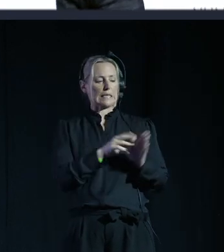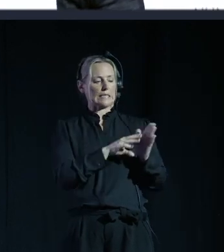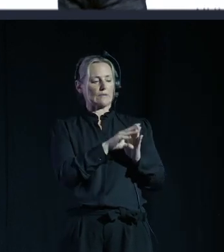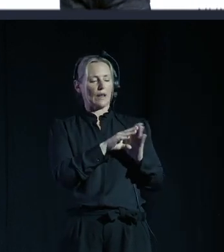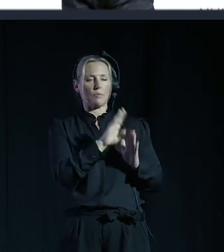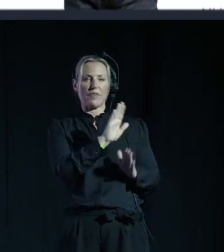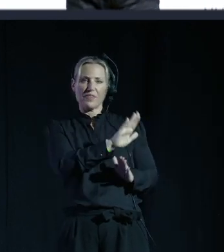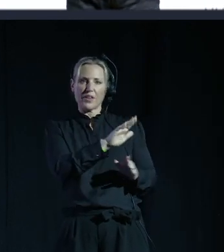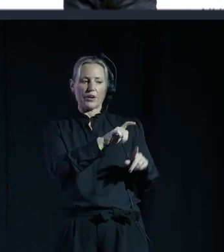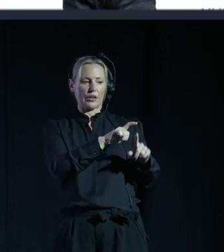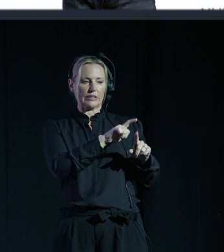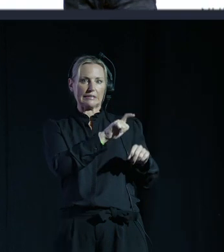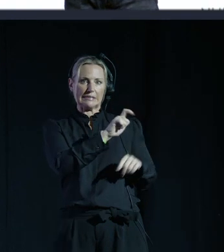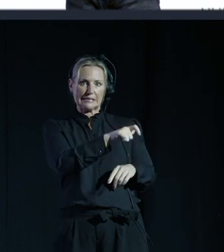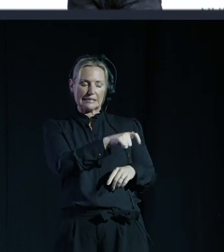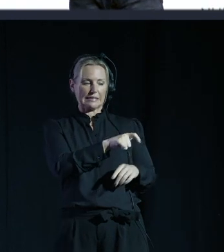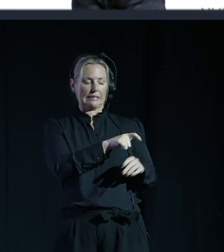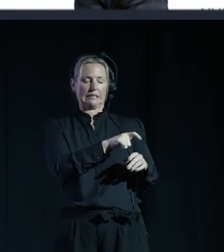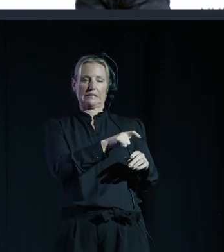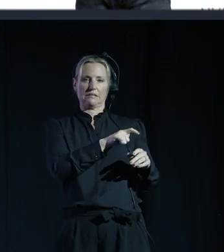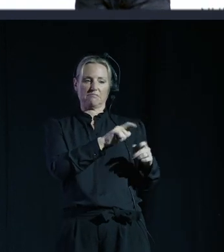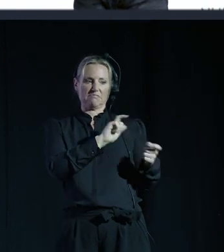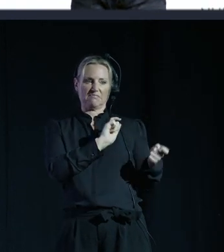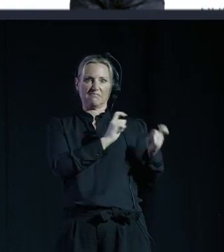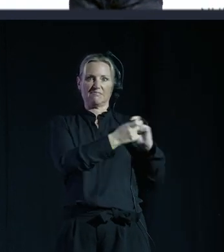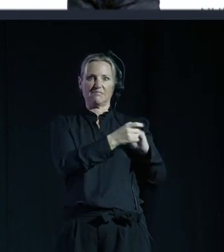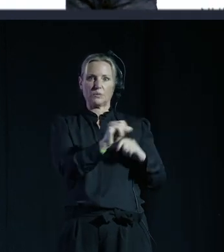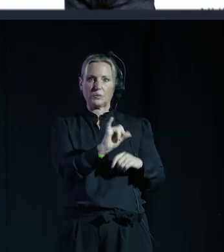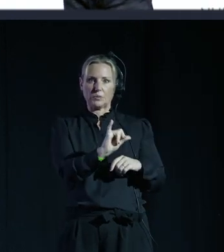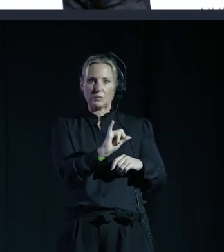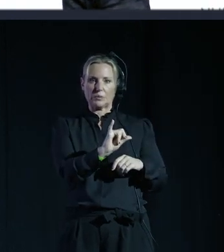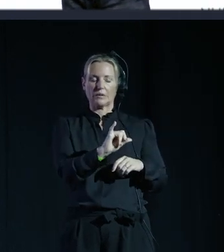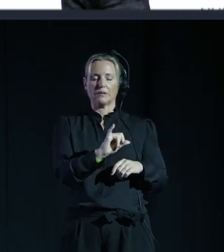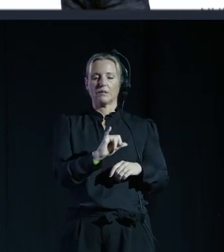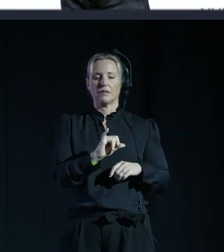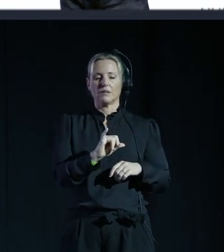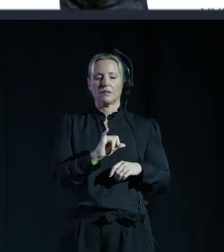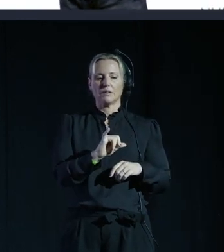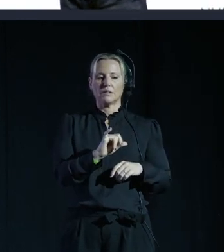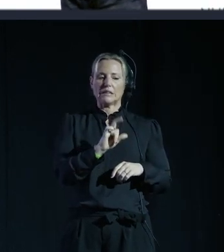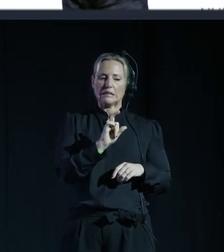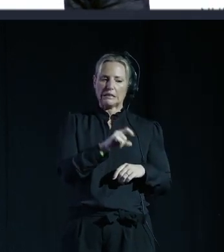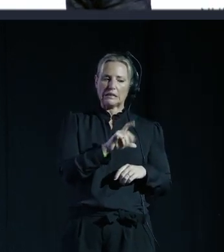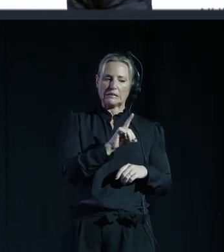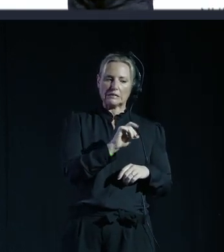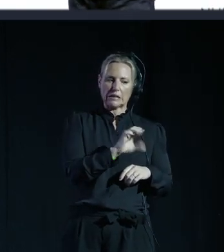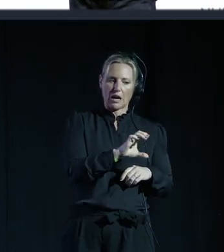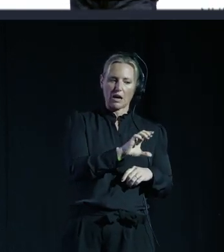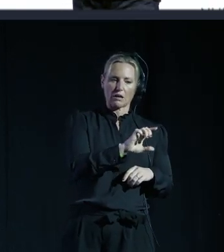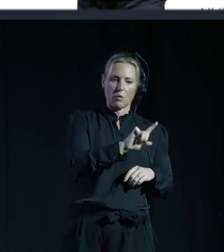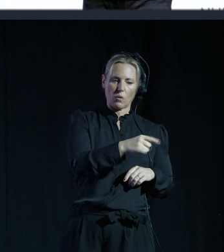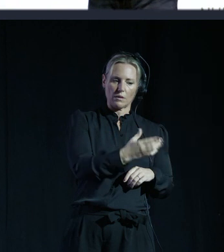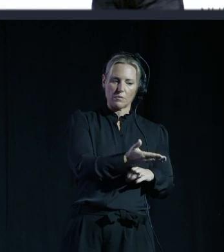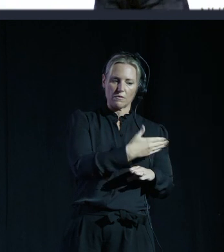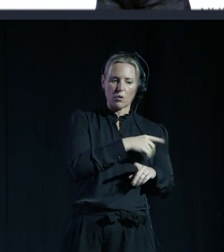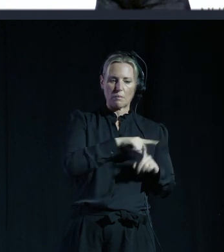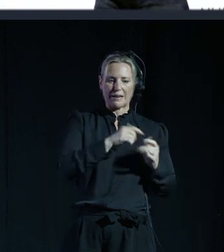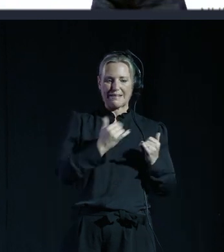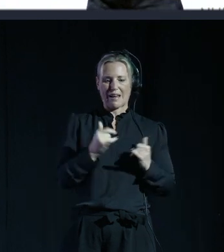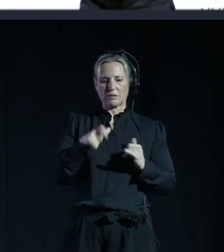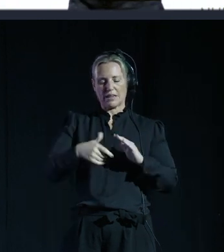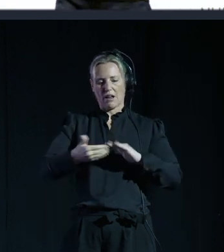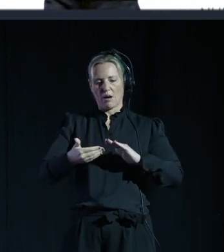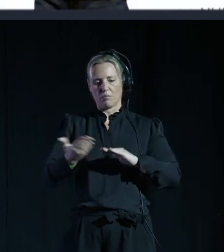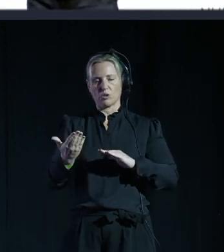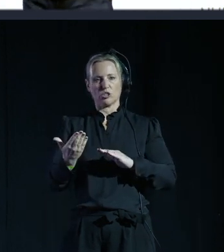what we're seeing is that you now want to see more than just sort of the docs of the project. Now you're looking for things like operational health,